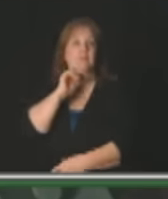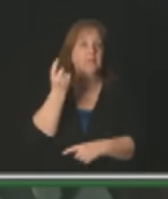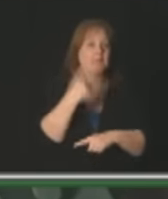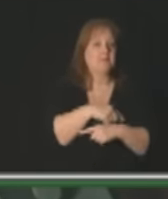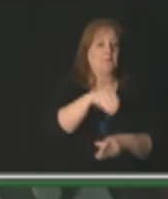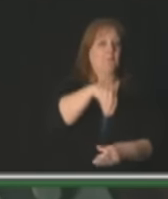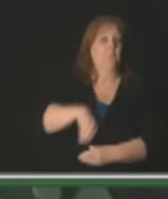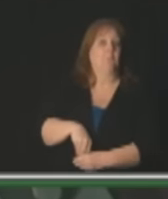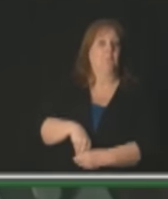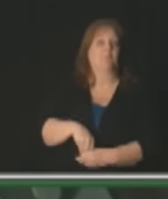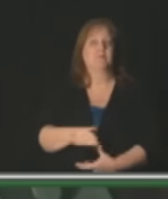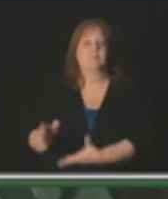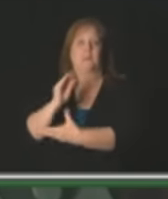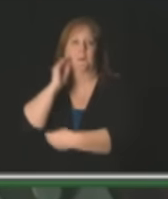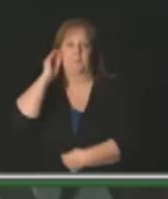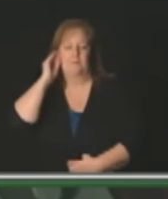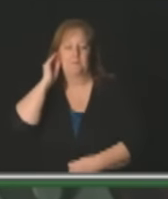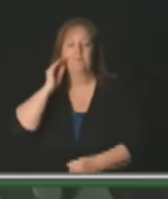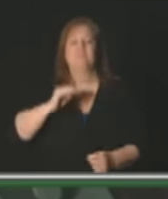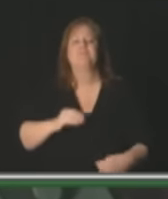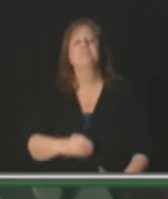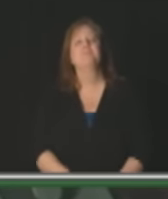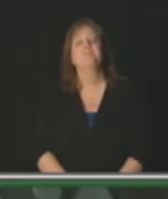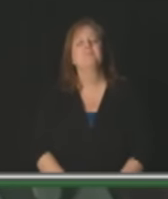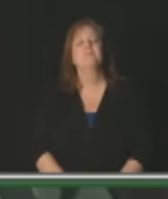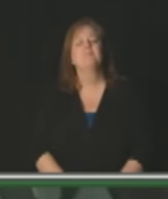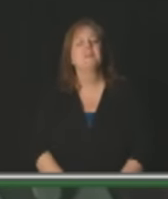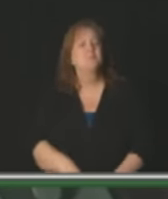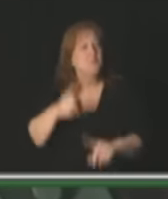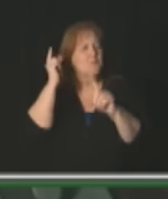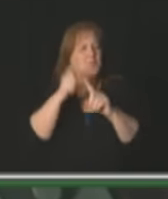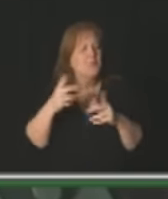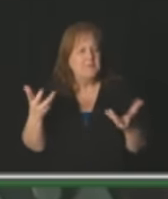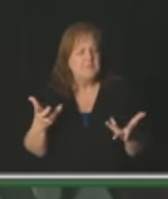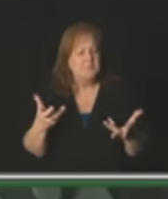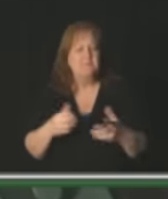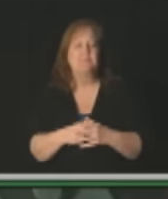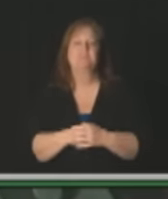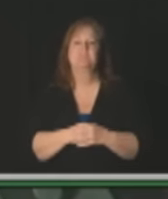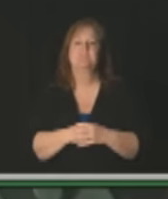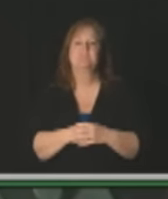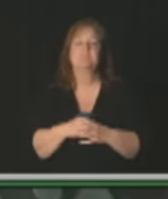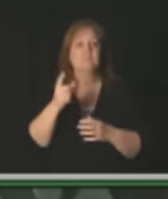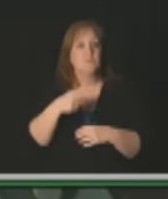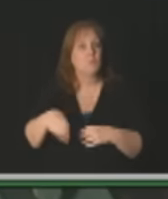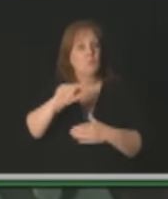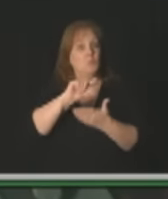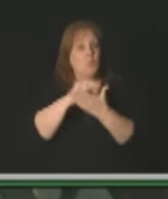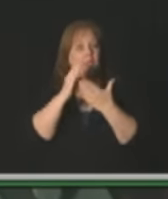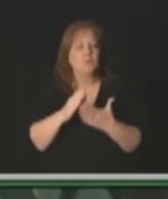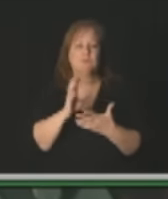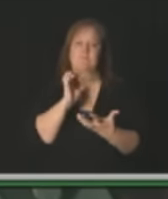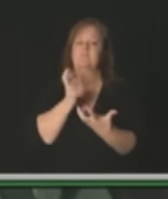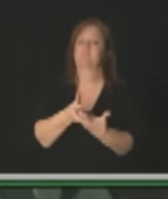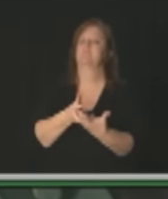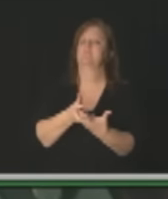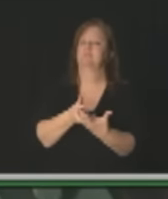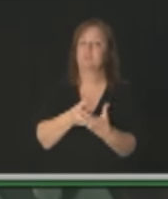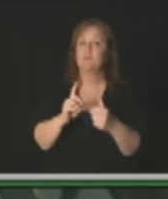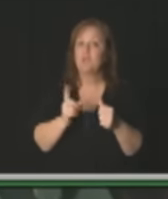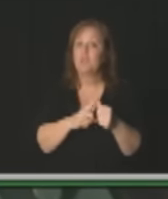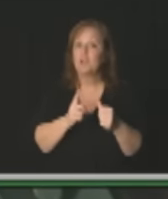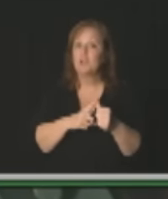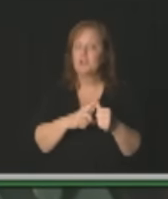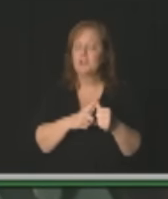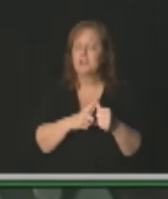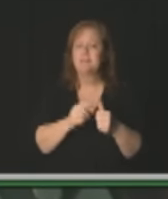a time home. Now, I think there are a couple of messages here for you as graduates. And number one, I think the first is an